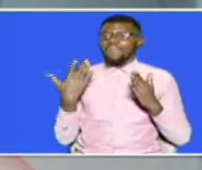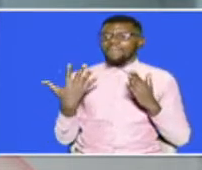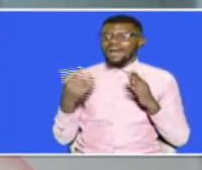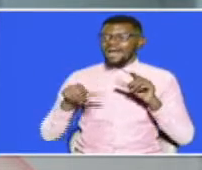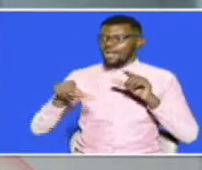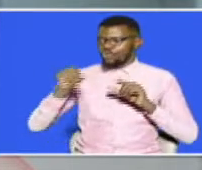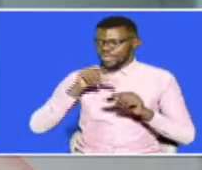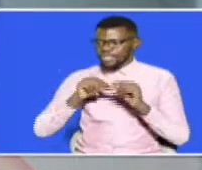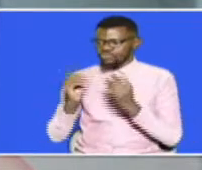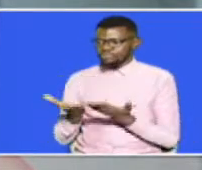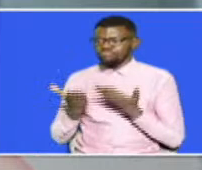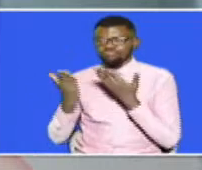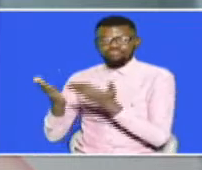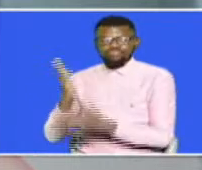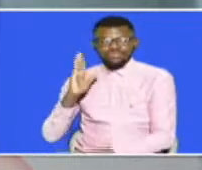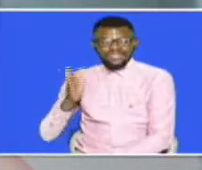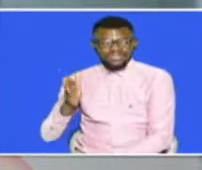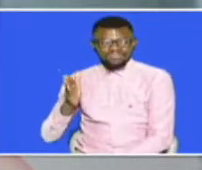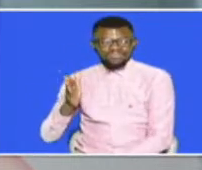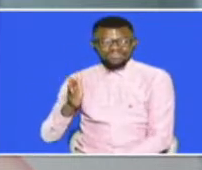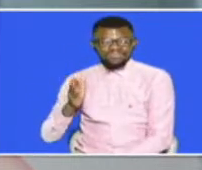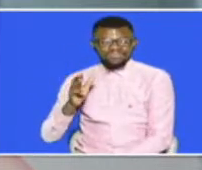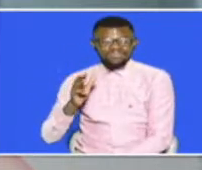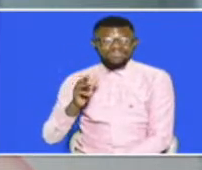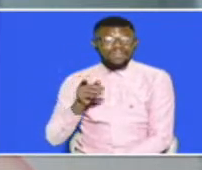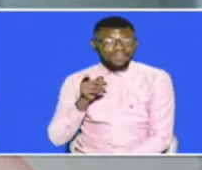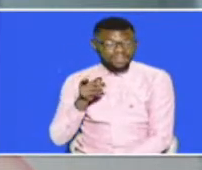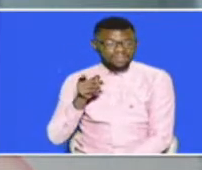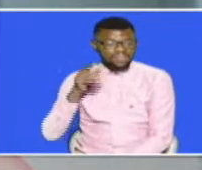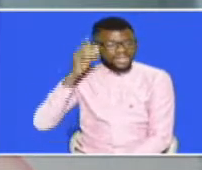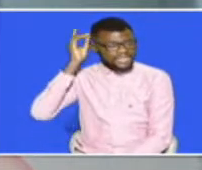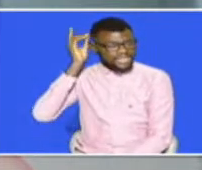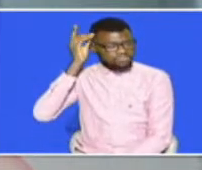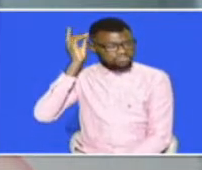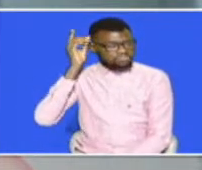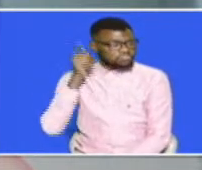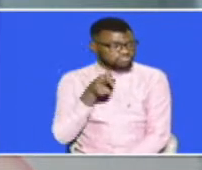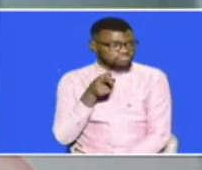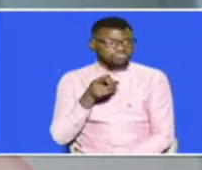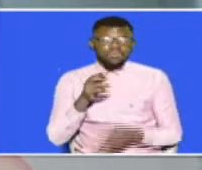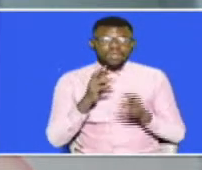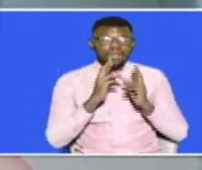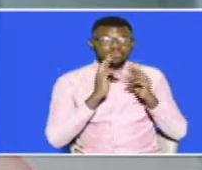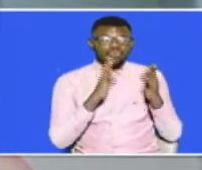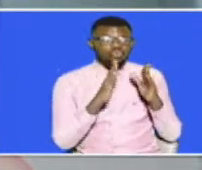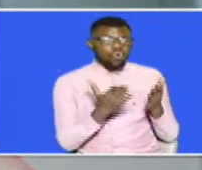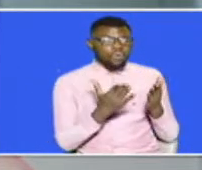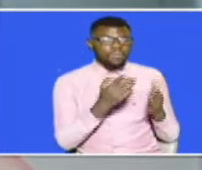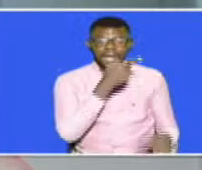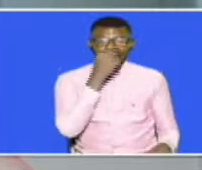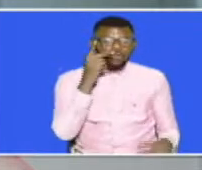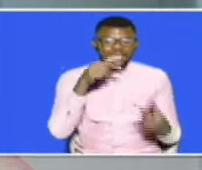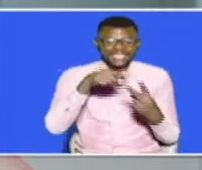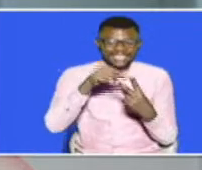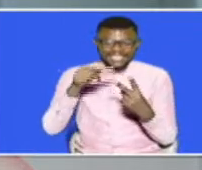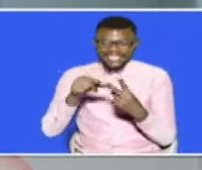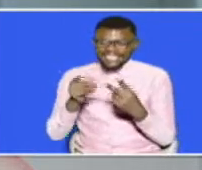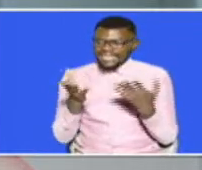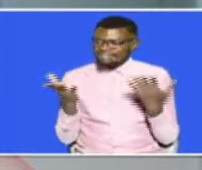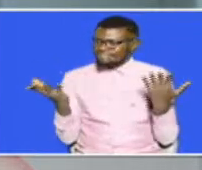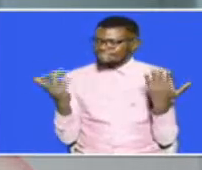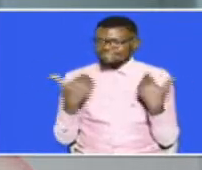this coming week. And as KTN's political affairs reporter Daniel Kariuki reports, Kalonzo's options now appear